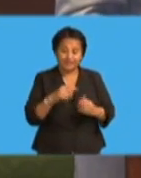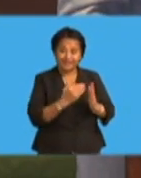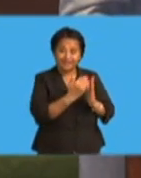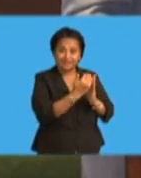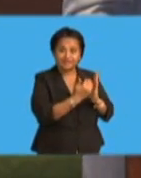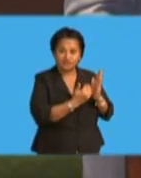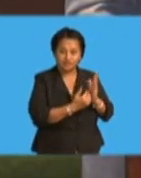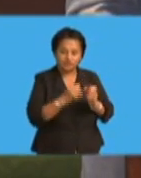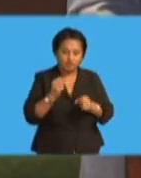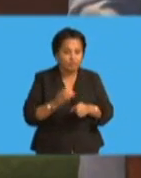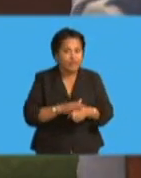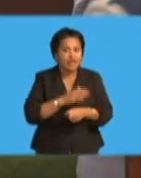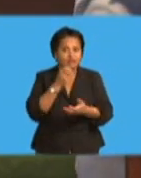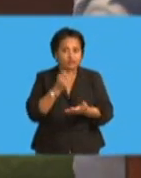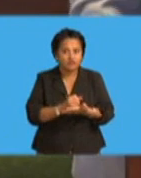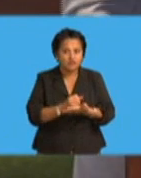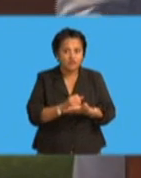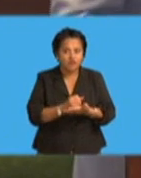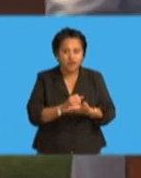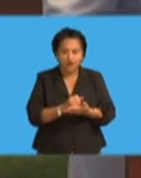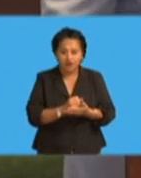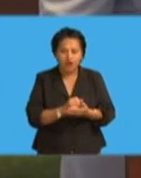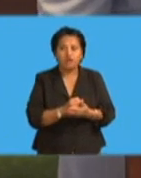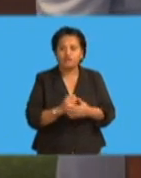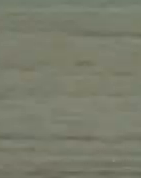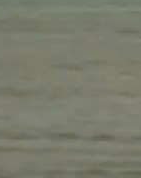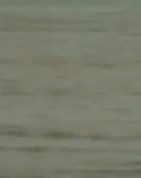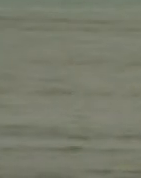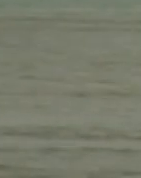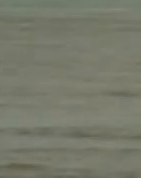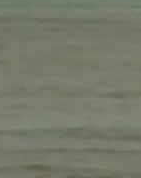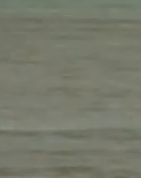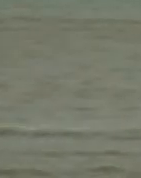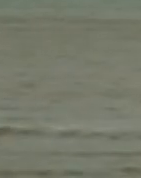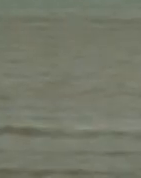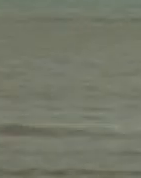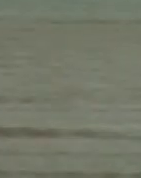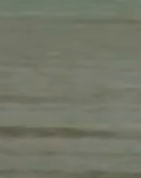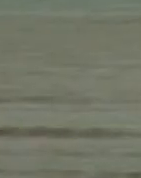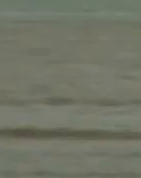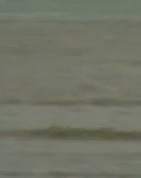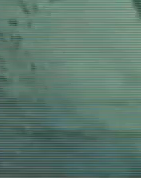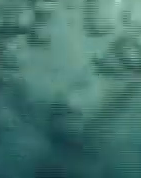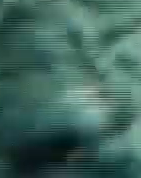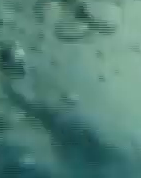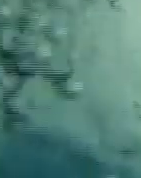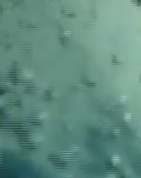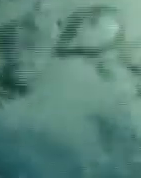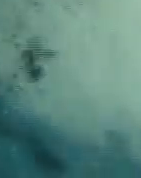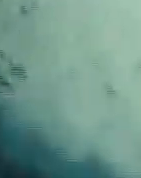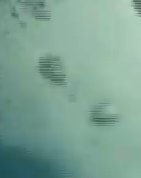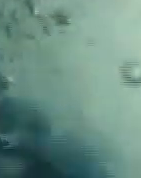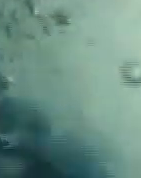2017-2018 Parliament session. Maggie Boyle reports. Honour to open this session of Parliament. Commending the President and making assurances that the Fiji